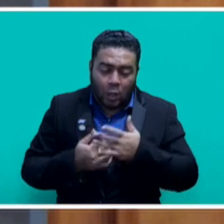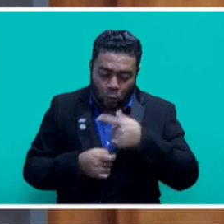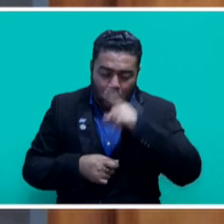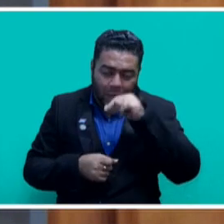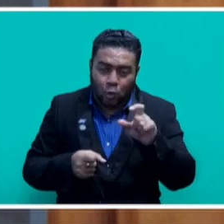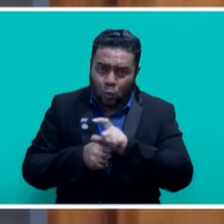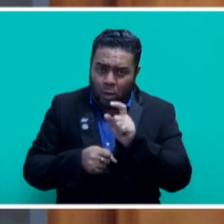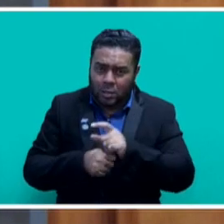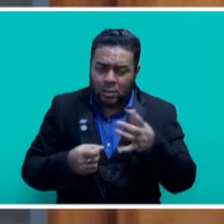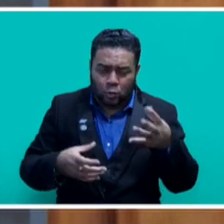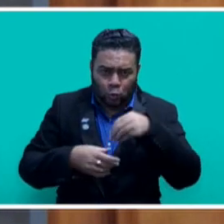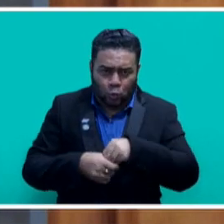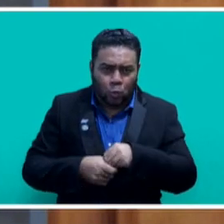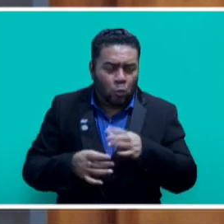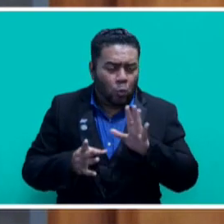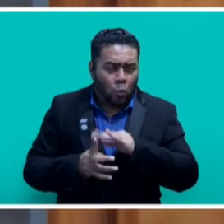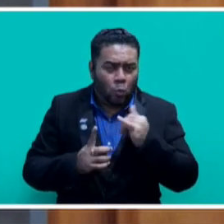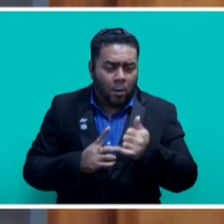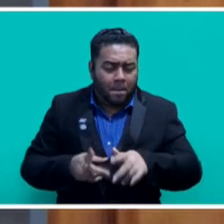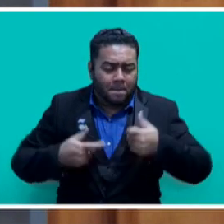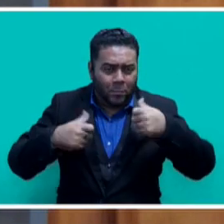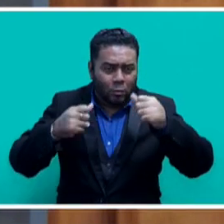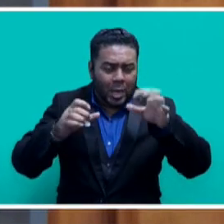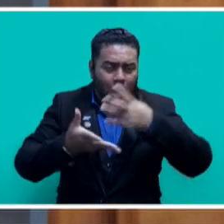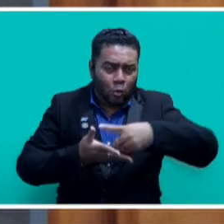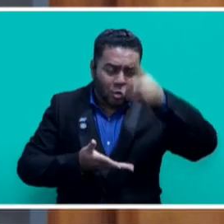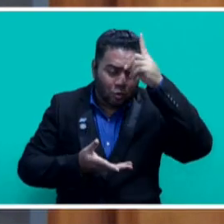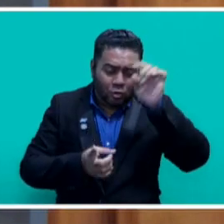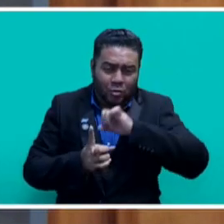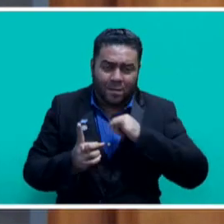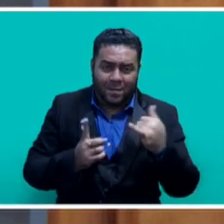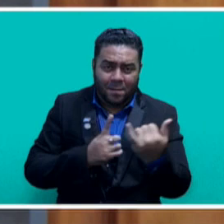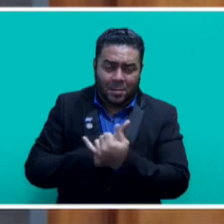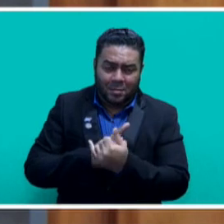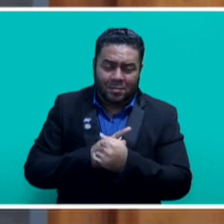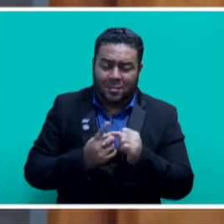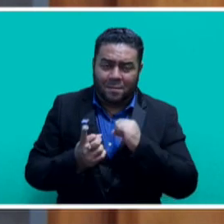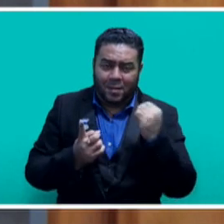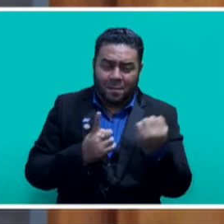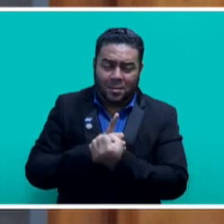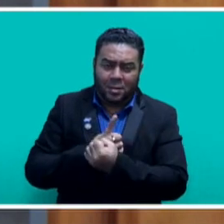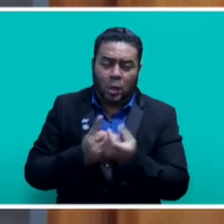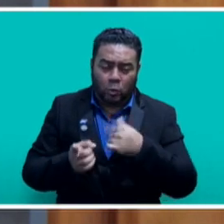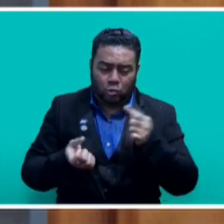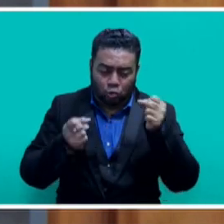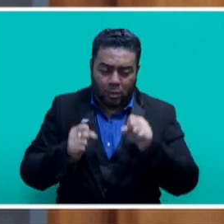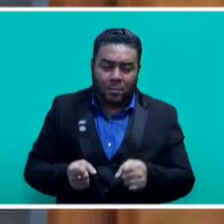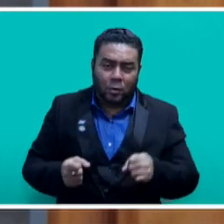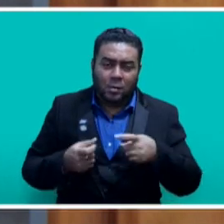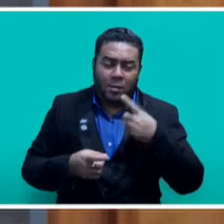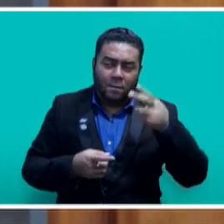an equitable, inclusive, and prosperous education ecosystem that will shape our destiny of our